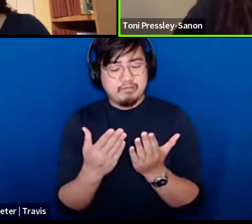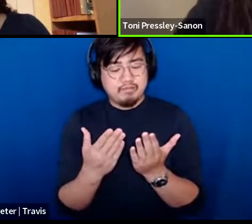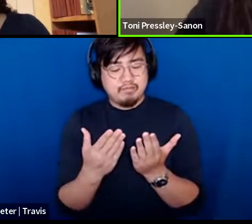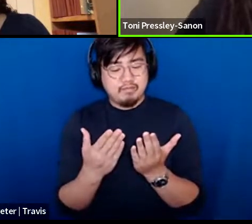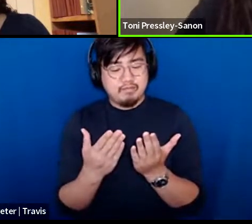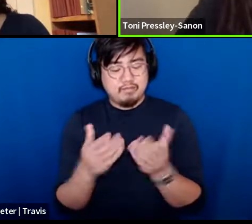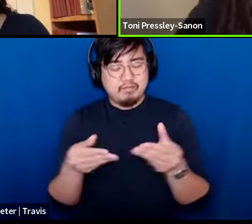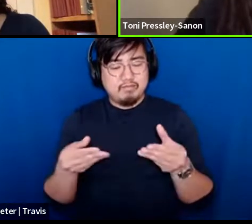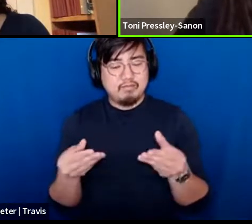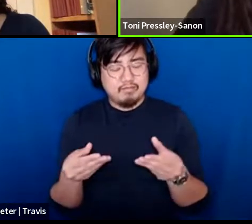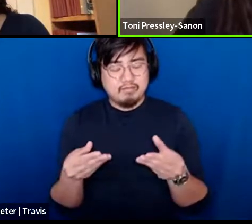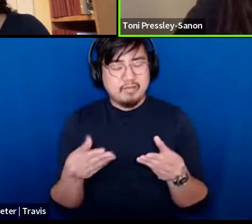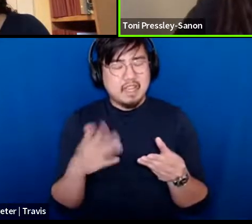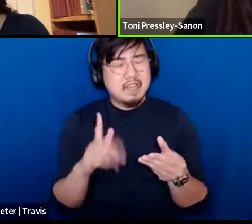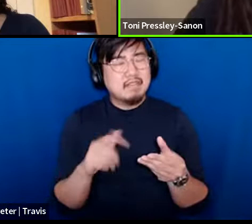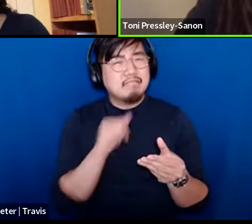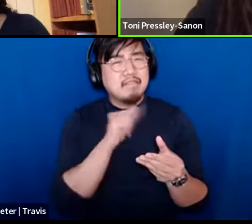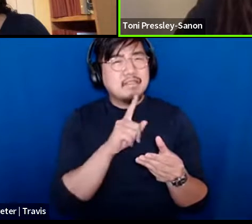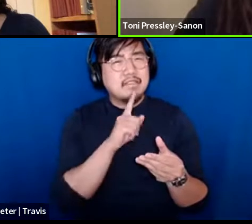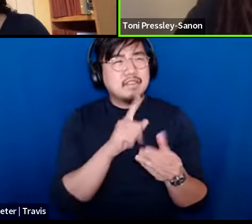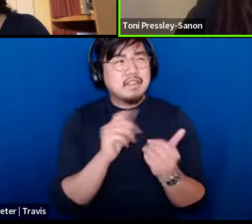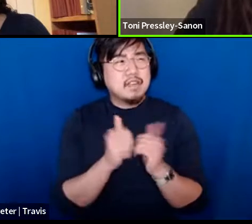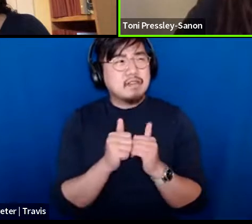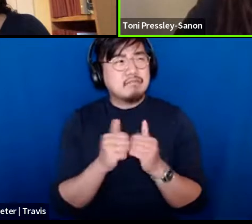and I'm not quite sure how to put this, but